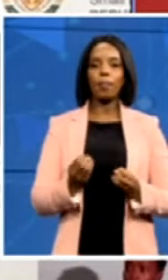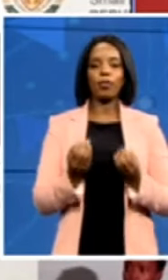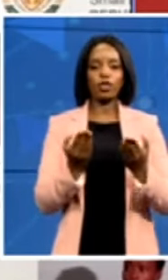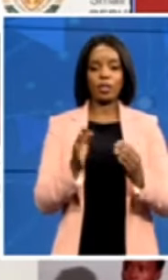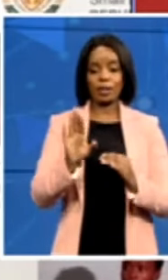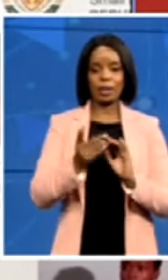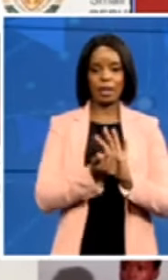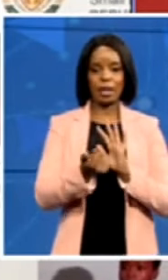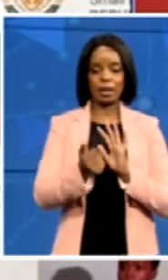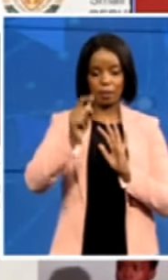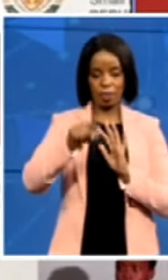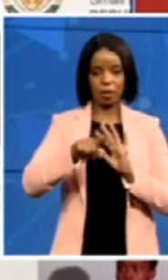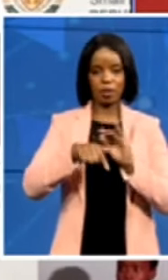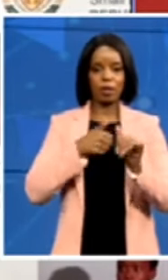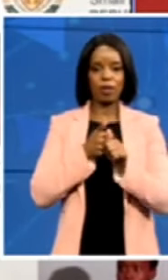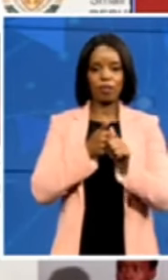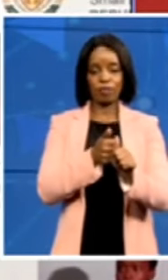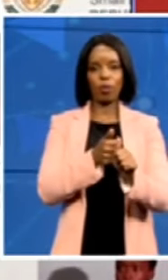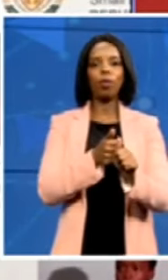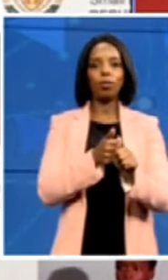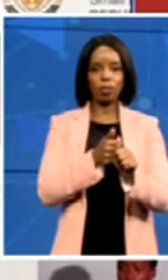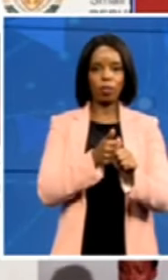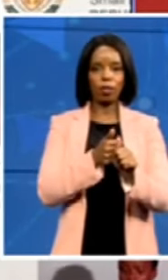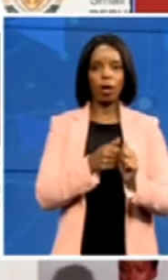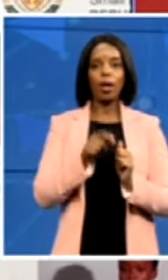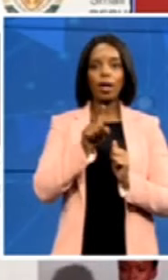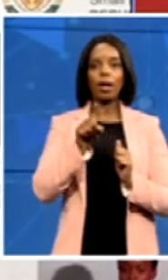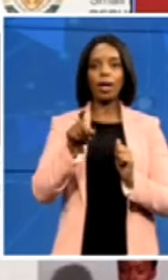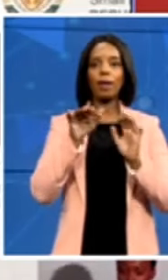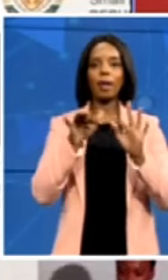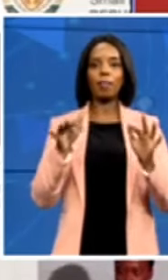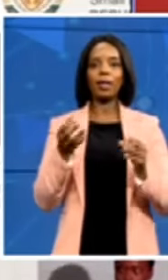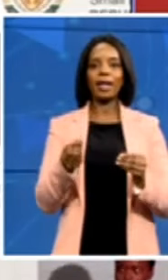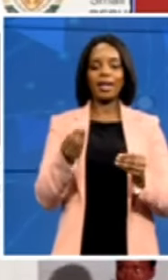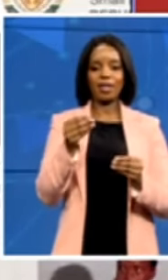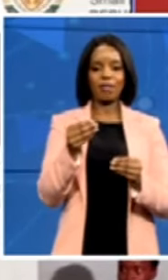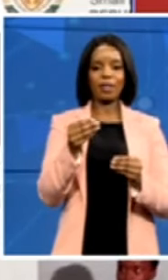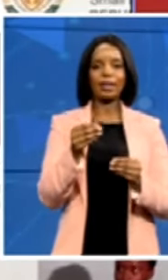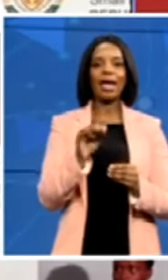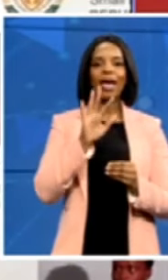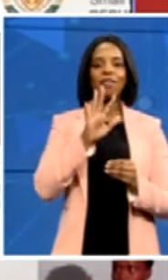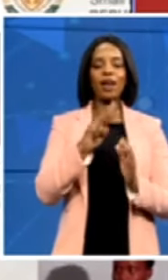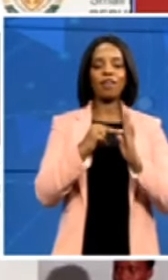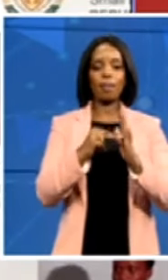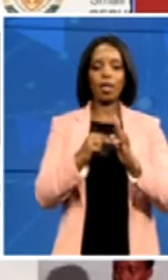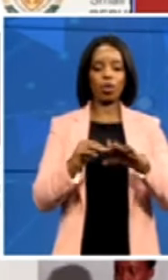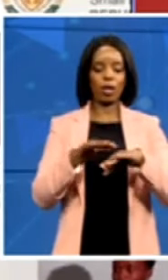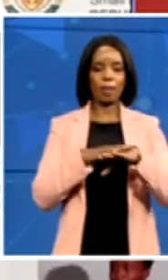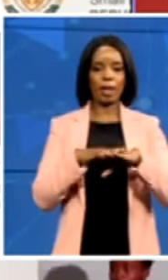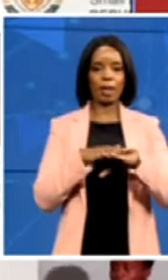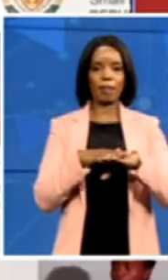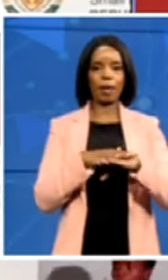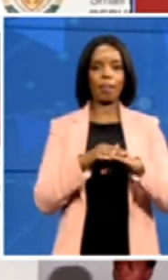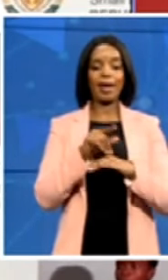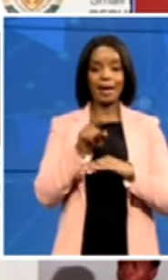for are those that are investing a minimum of 5 million rands. And that's the Department of Home Affairs that's responsible for that.